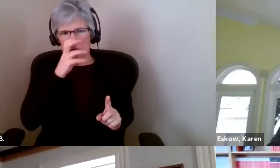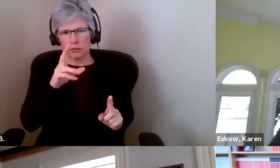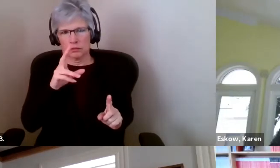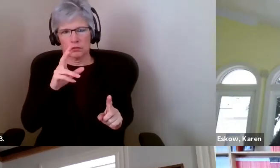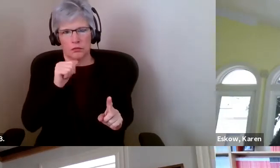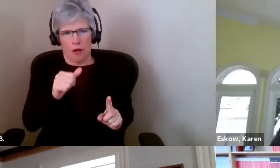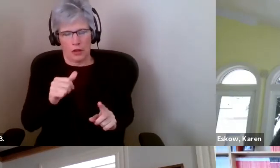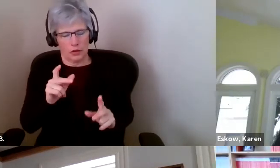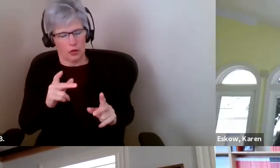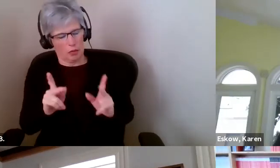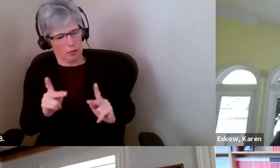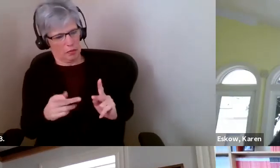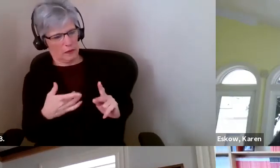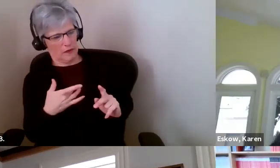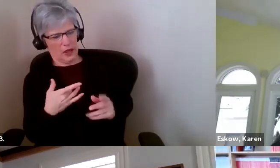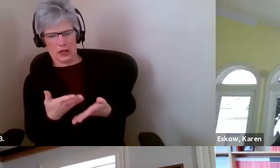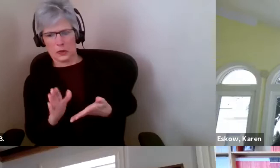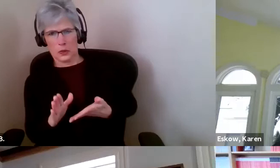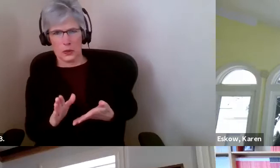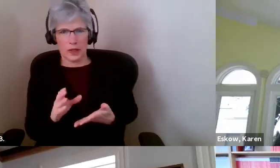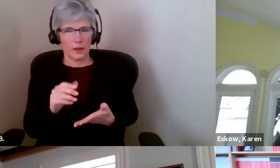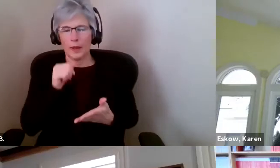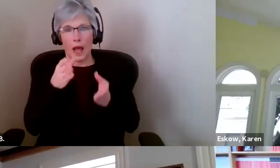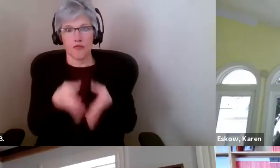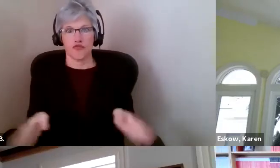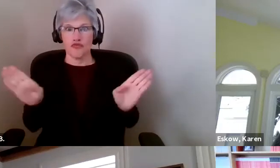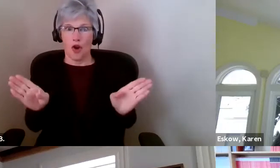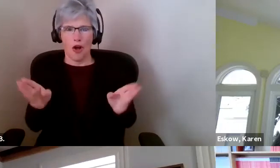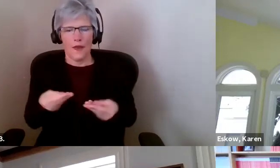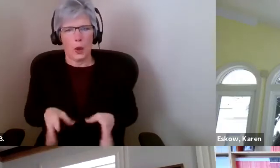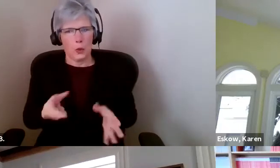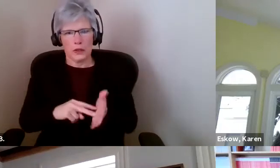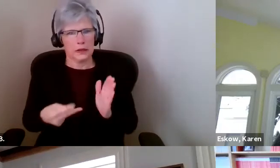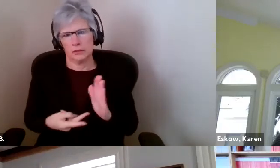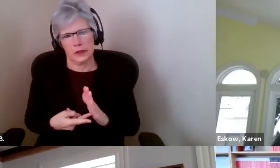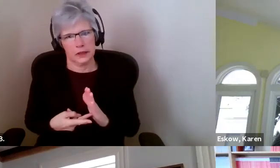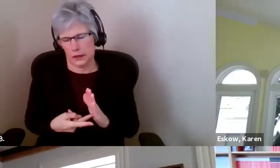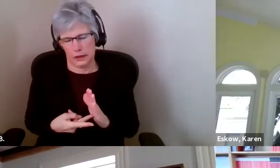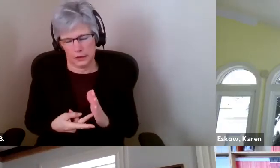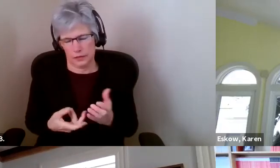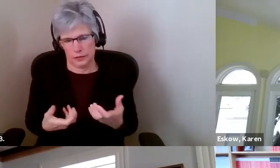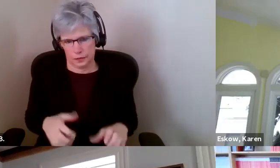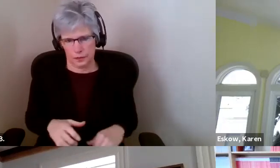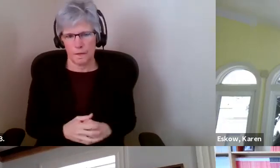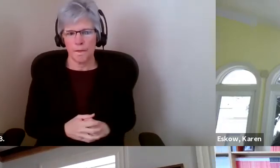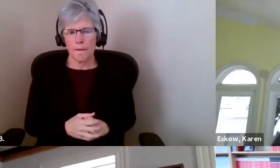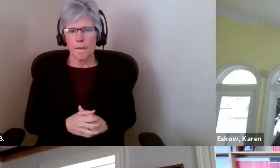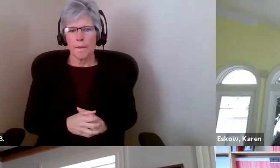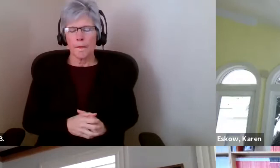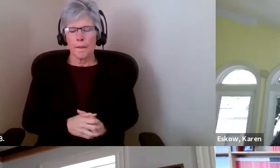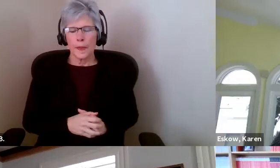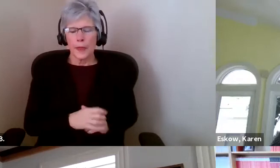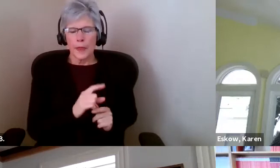excluded, but it won't be so broad that it doesn't have any meaning either. And I mean, I will also be asking all of us